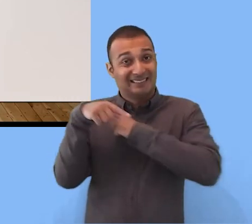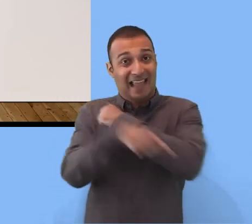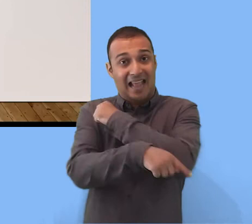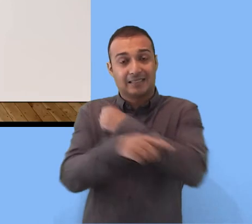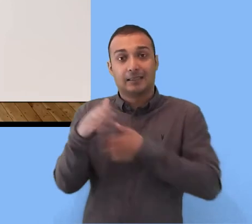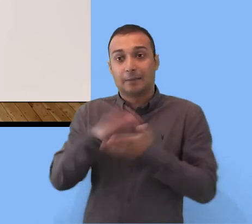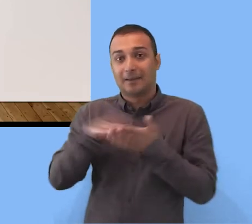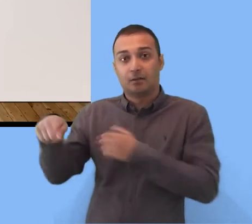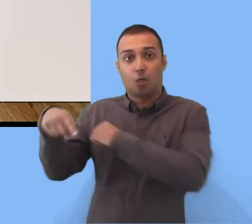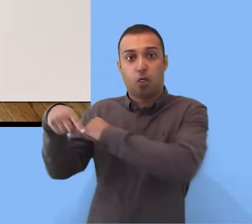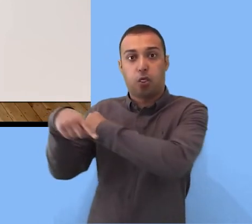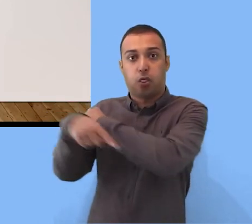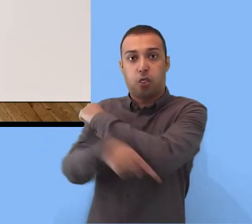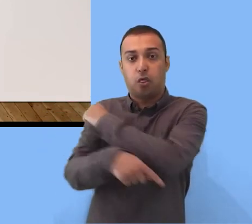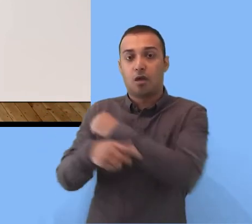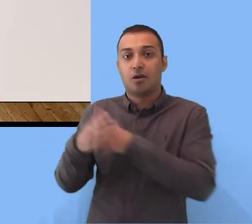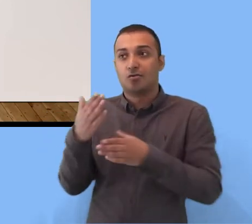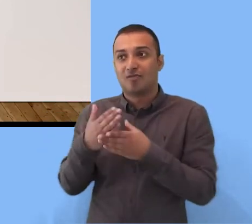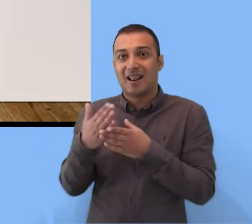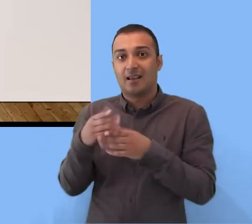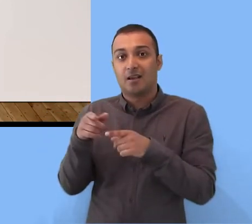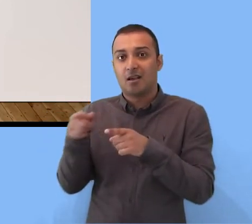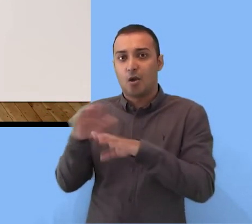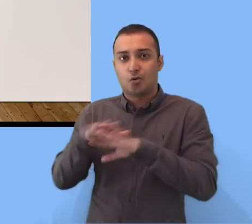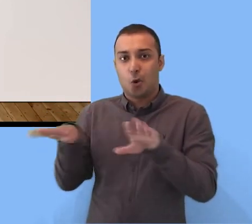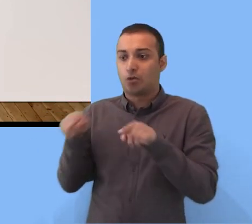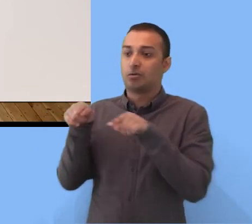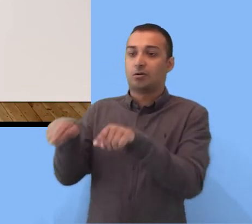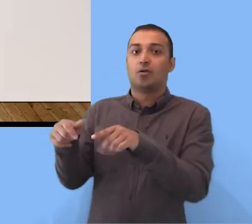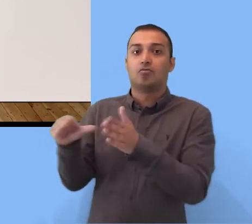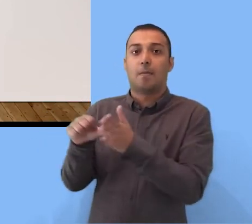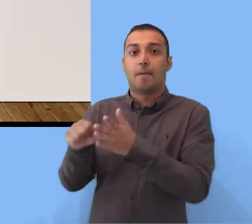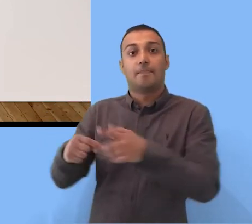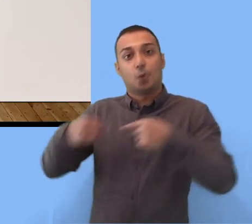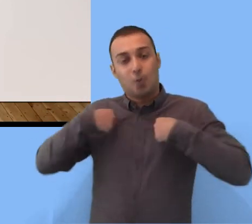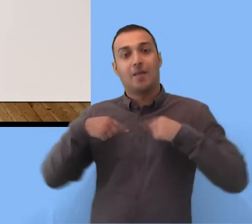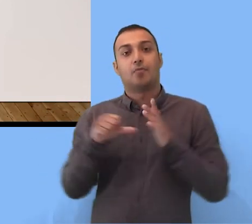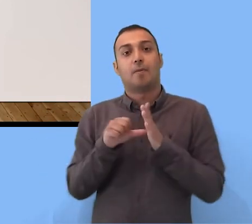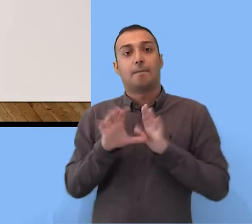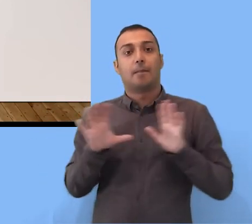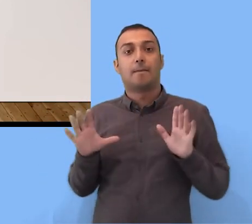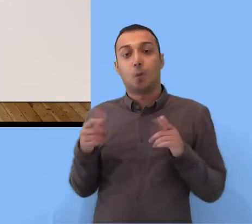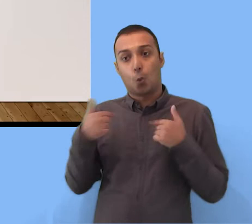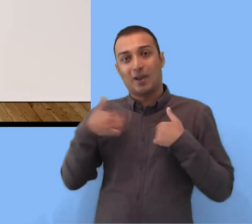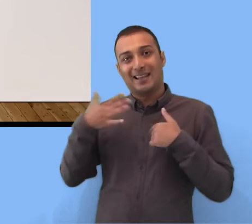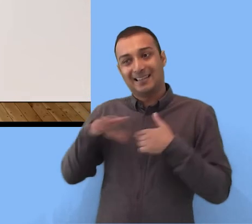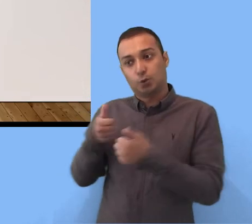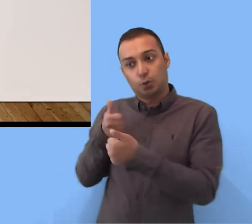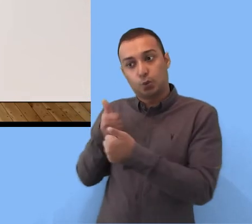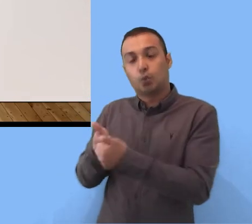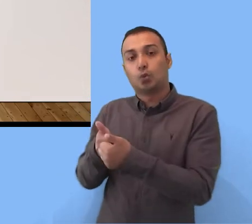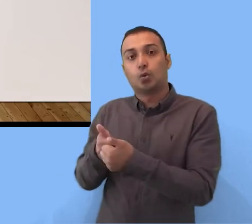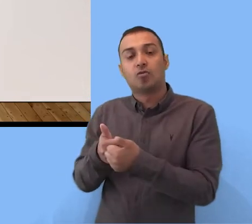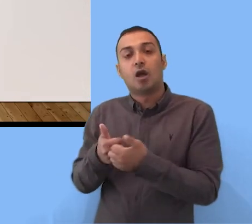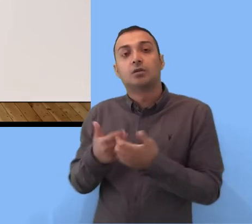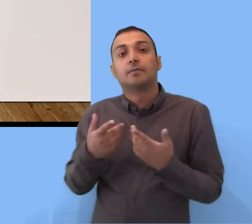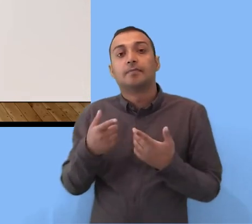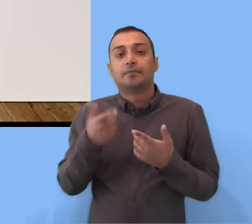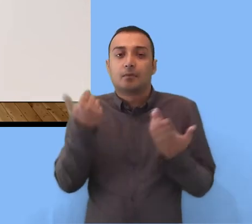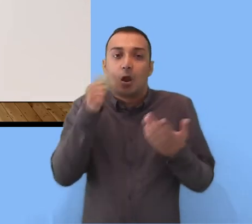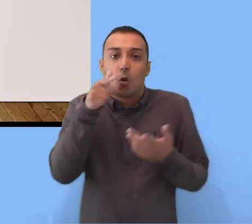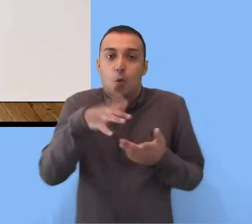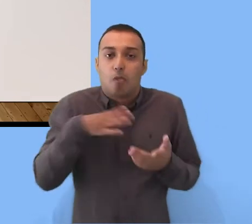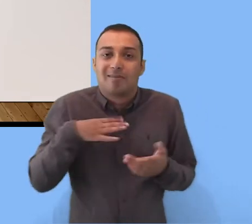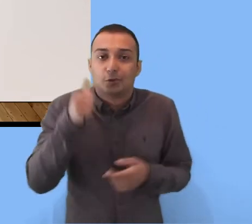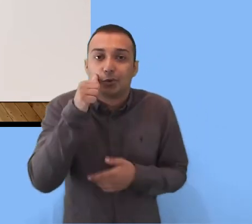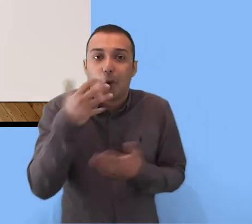I realize I'm speaking to the converted here. You've given up an afternoon to come and listen about how to make life better for young people.